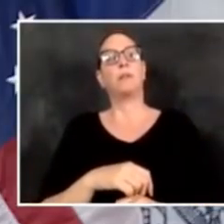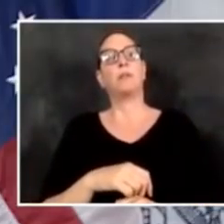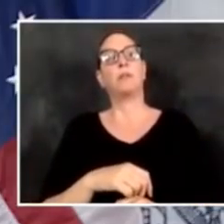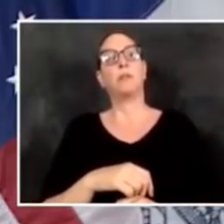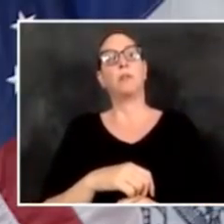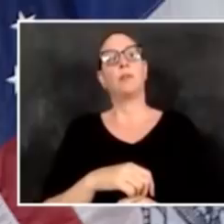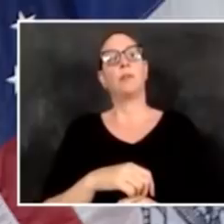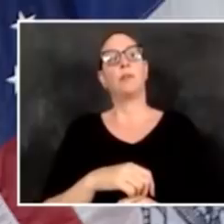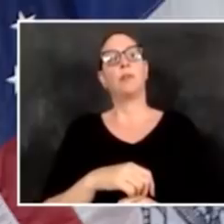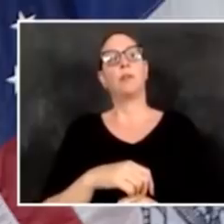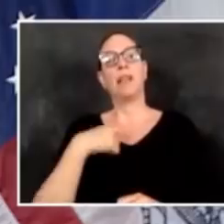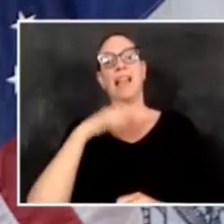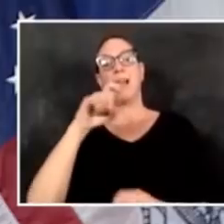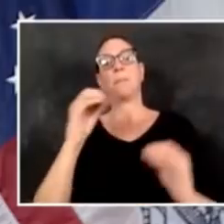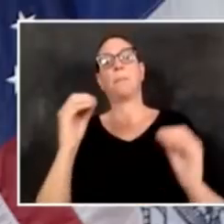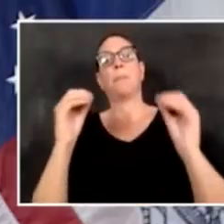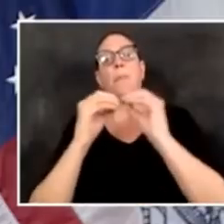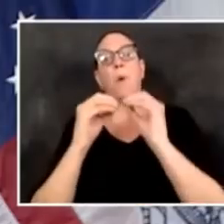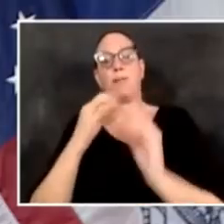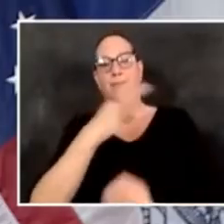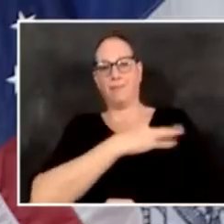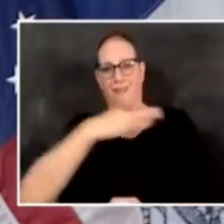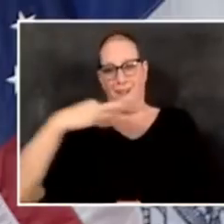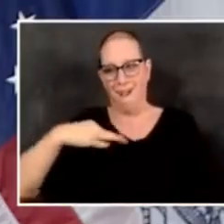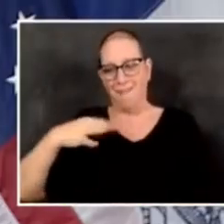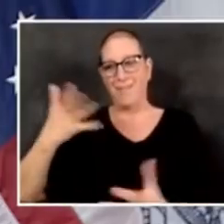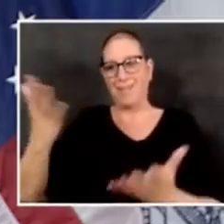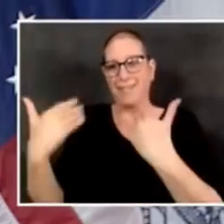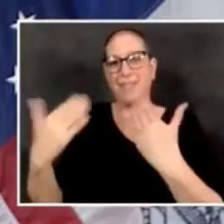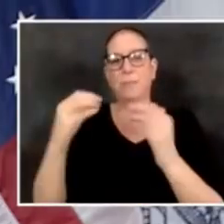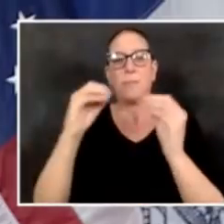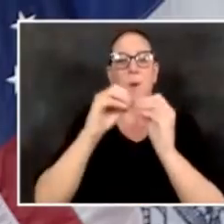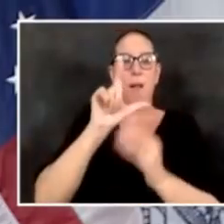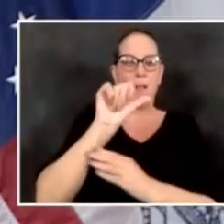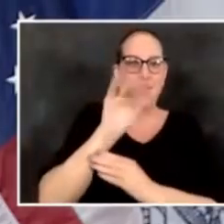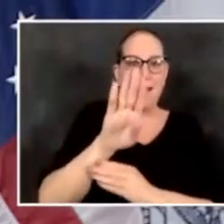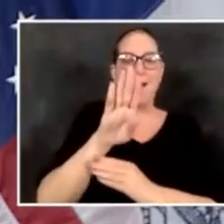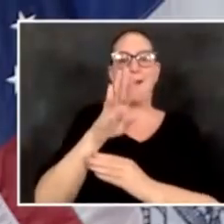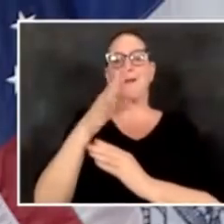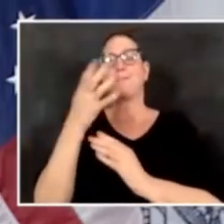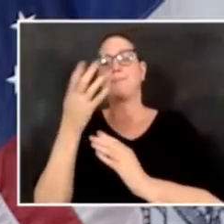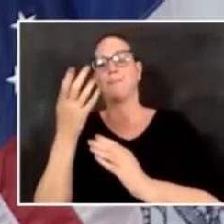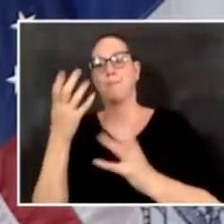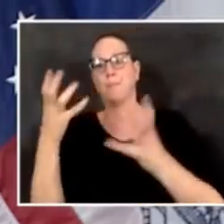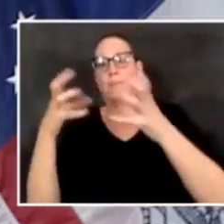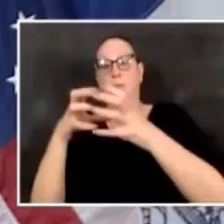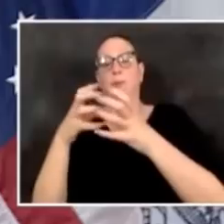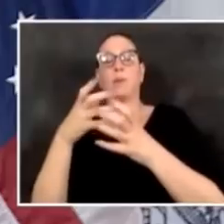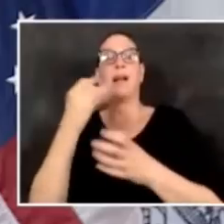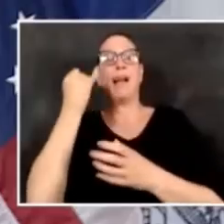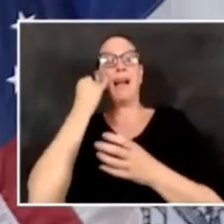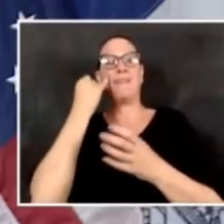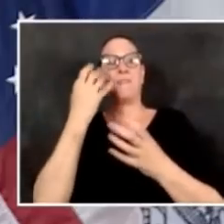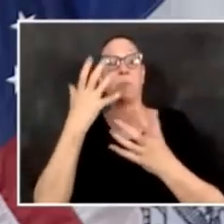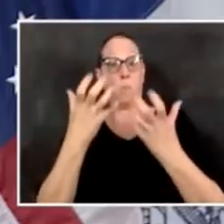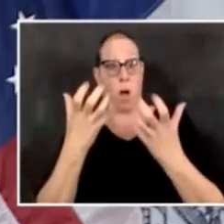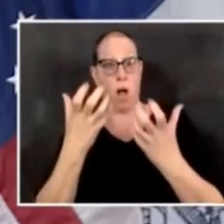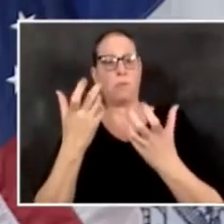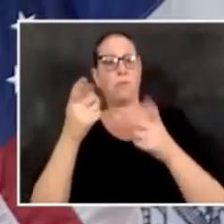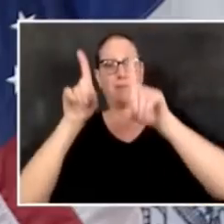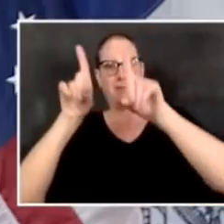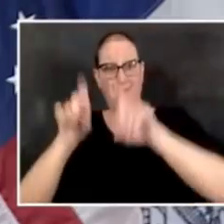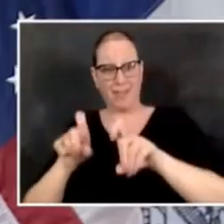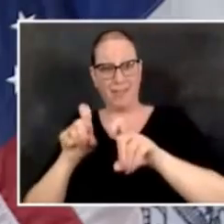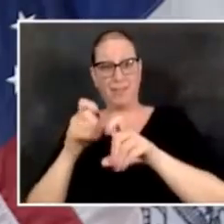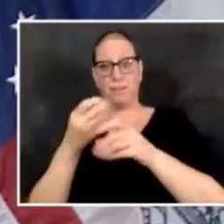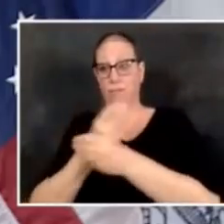in lab capacity overall, which can only be achieved with the help of the federal government and the ability of the federal government to get the